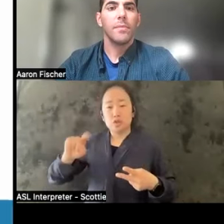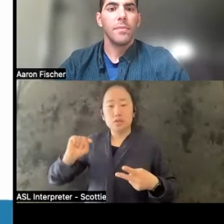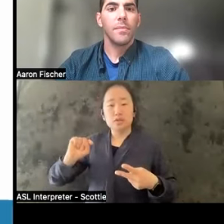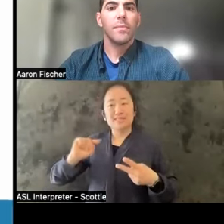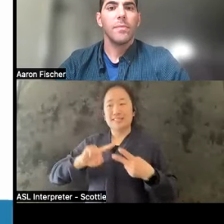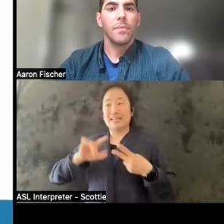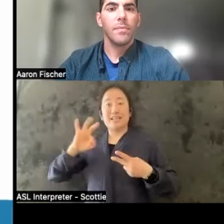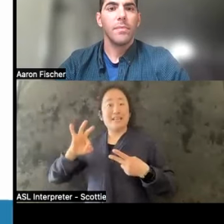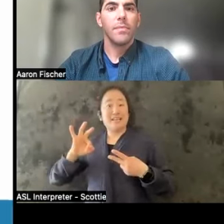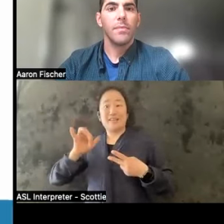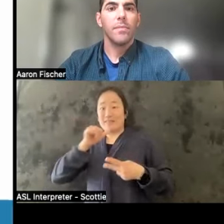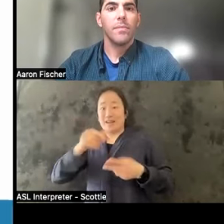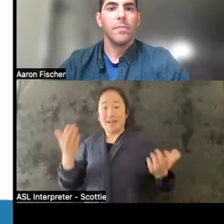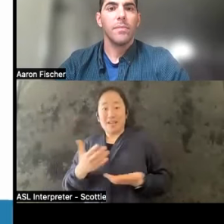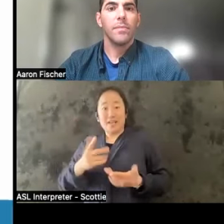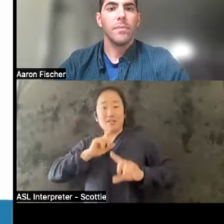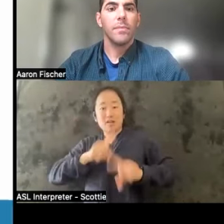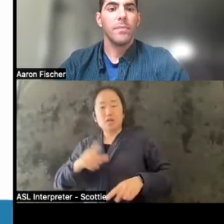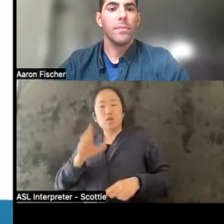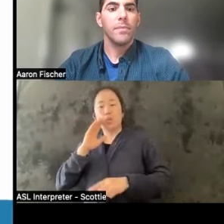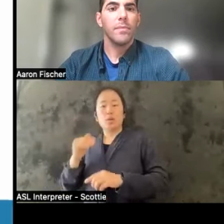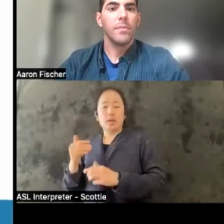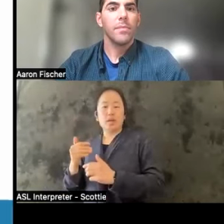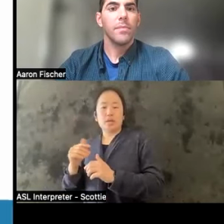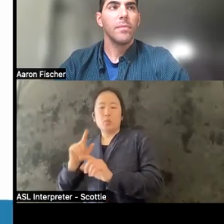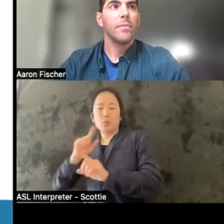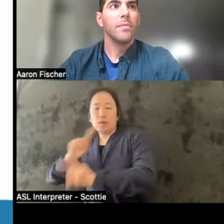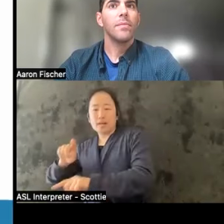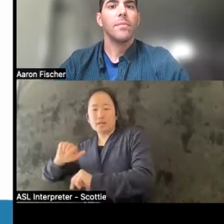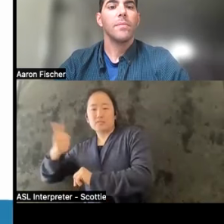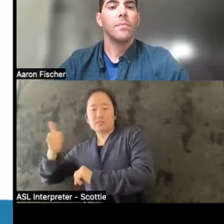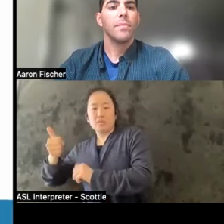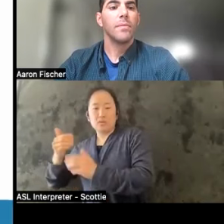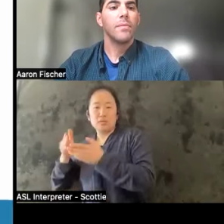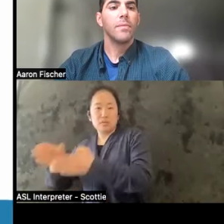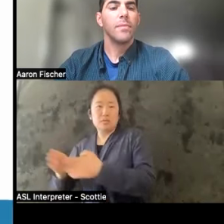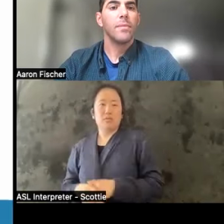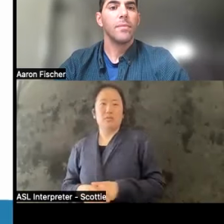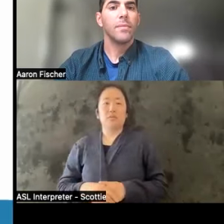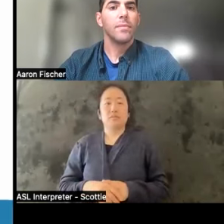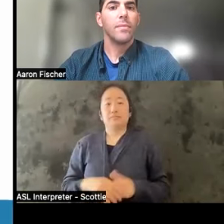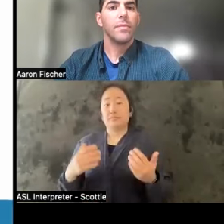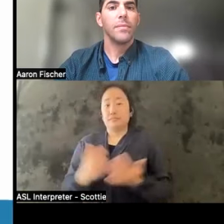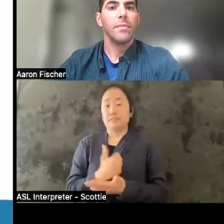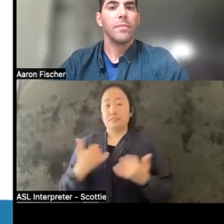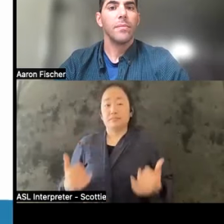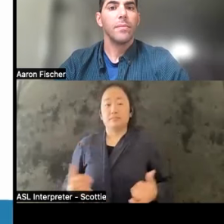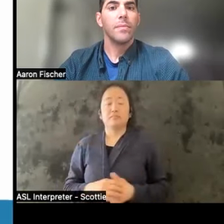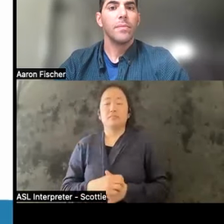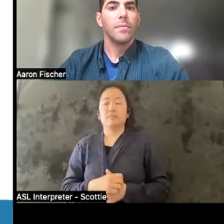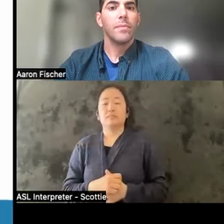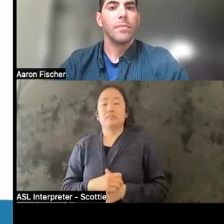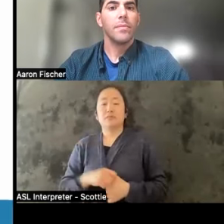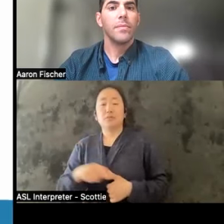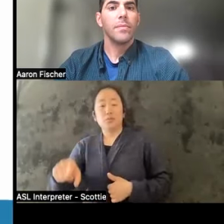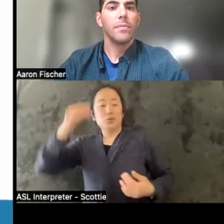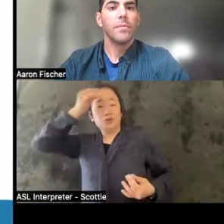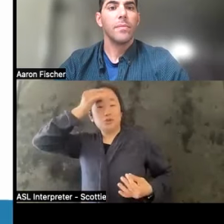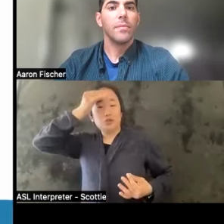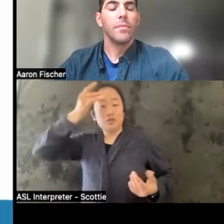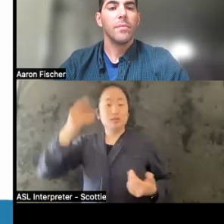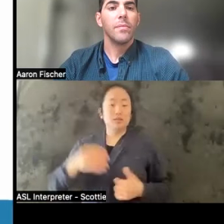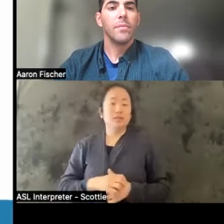those. So if you have any, please type them in. While I wait for you to think of them, I'll address a couple